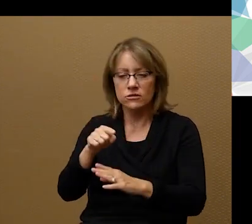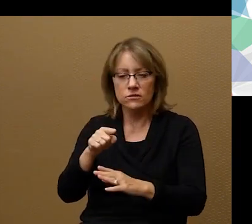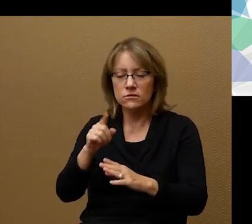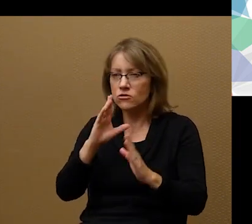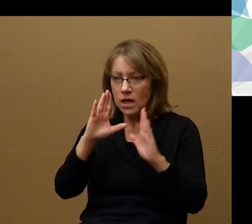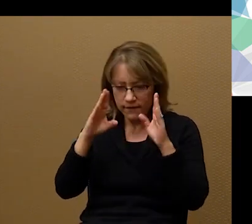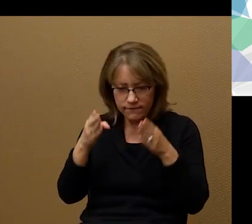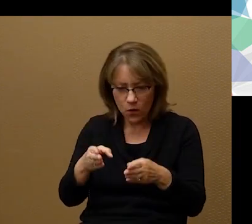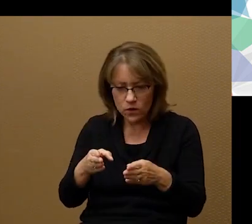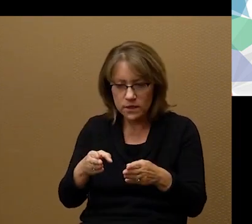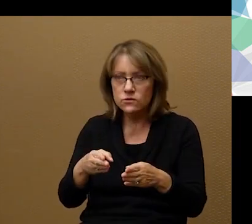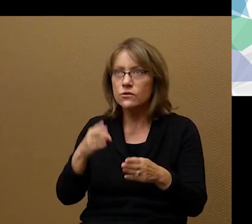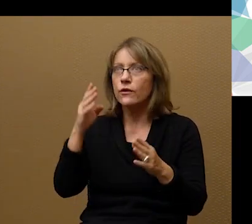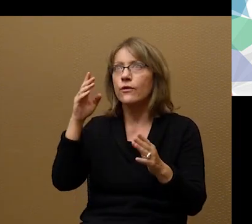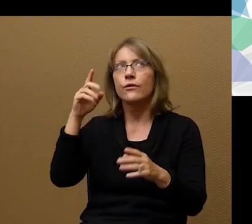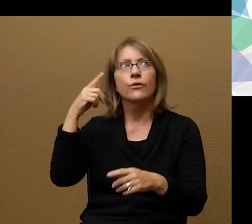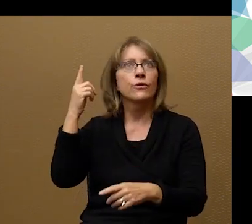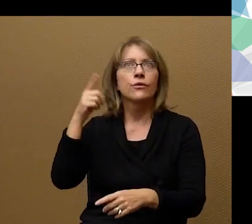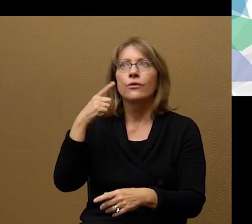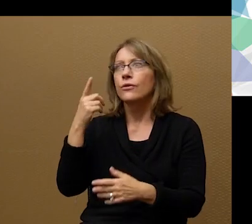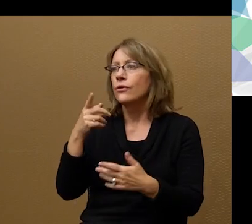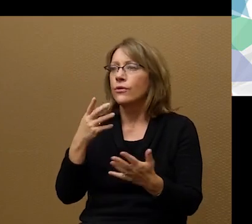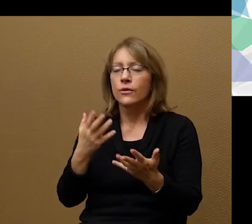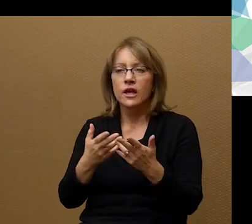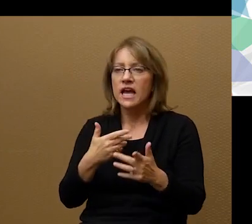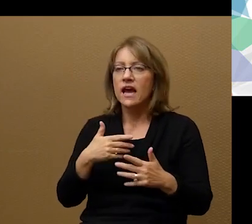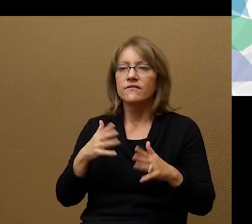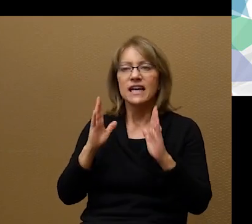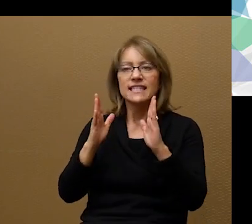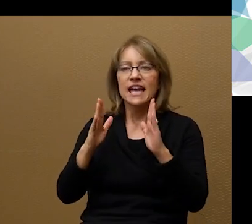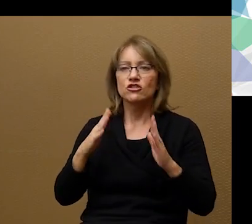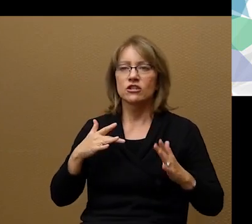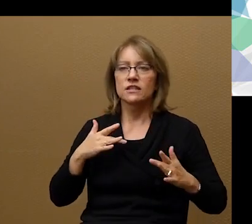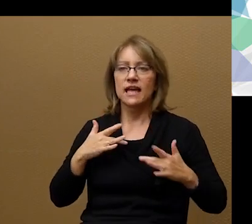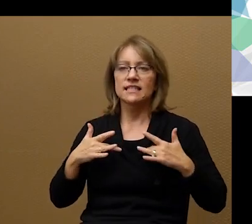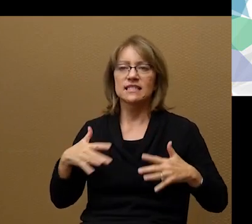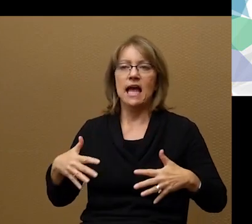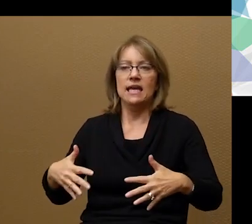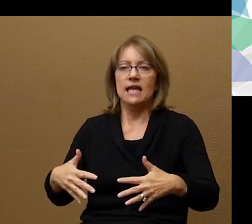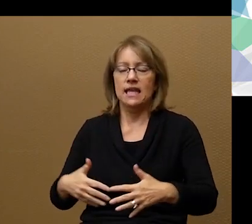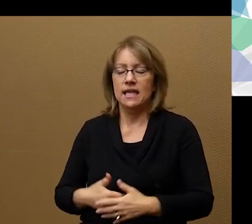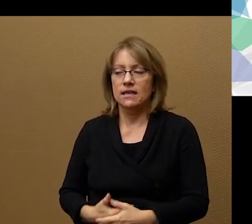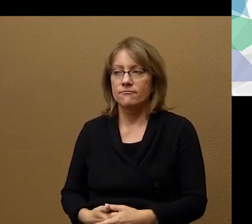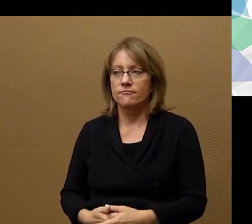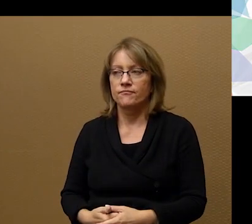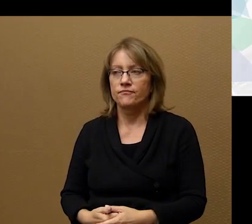focused, and they might have attention anxiety.